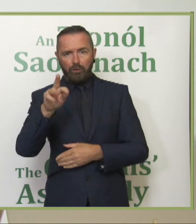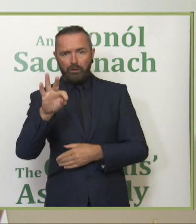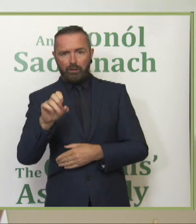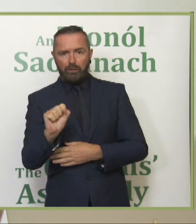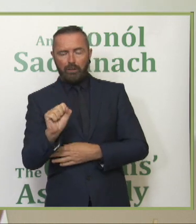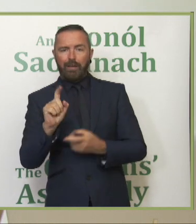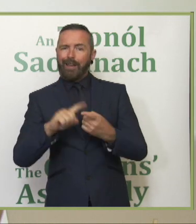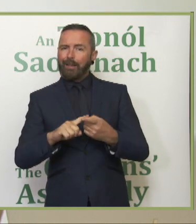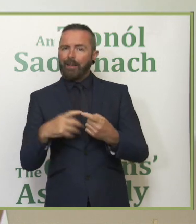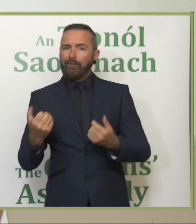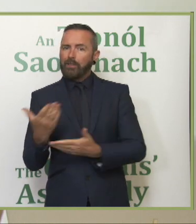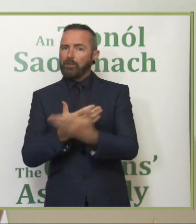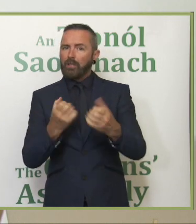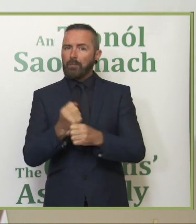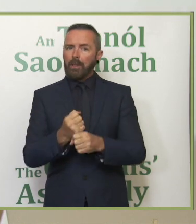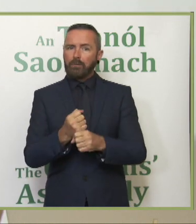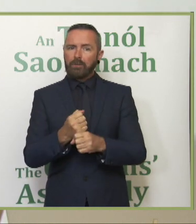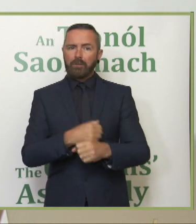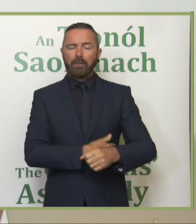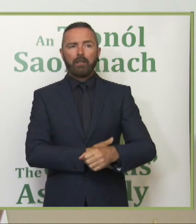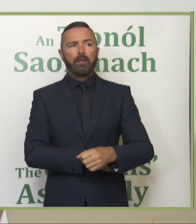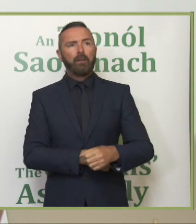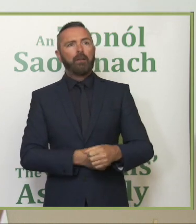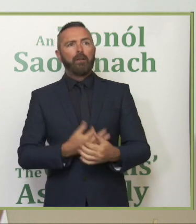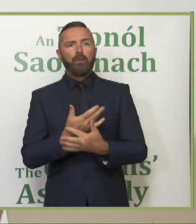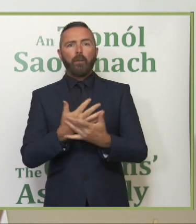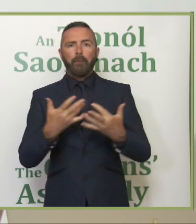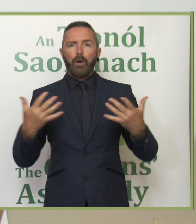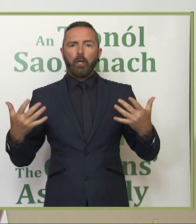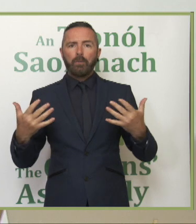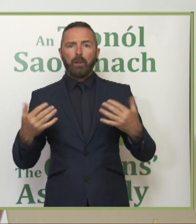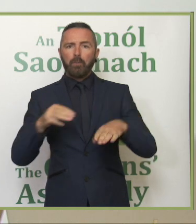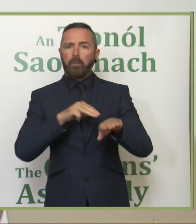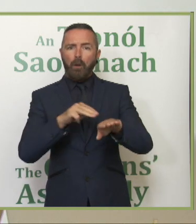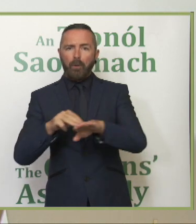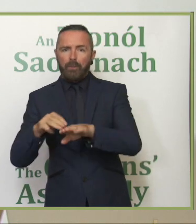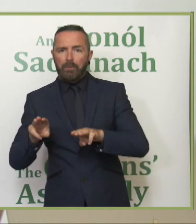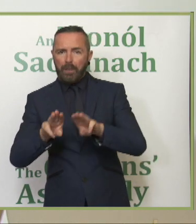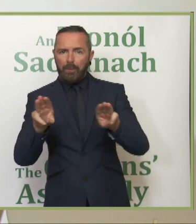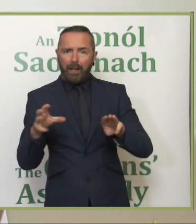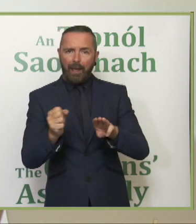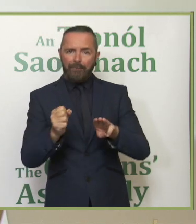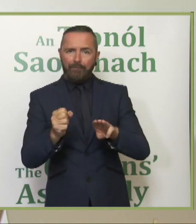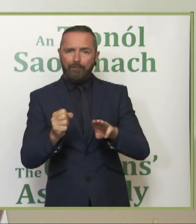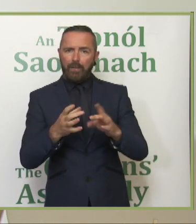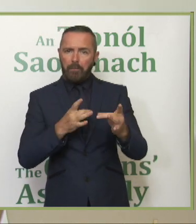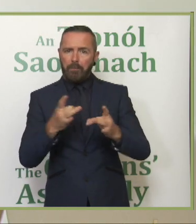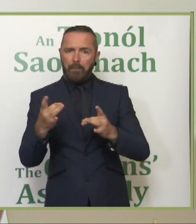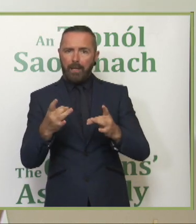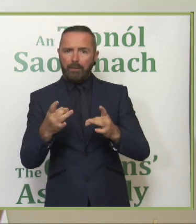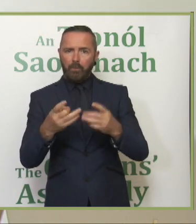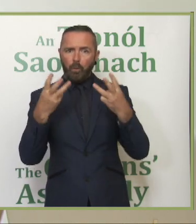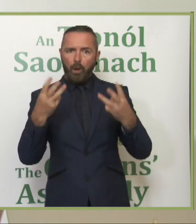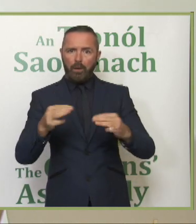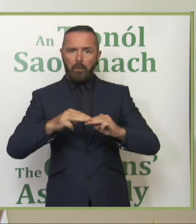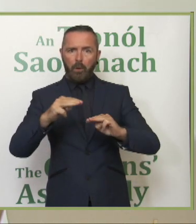panelists around the multiple adversities that some people may face that makes the taking of drugs more extreme and